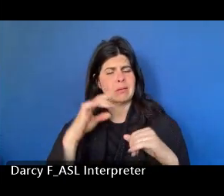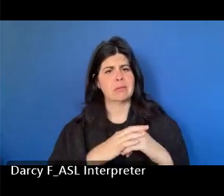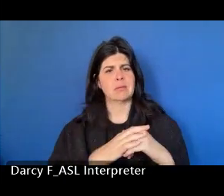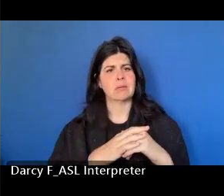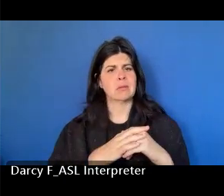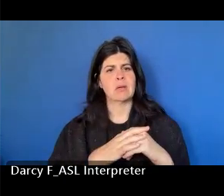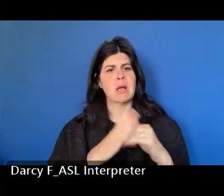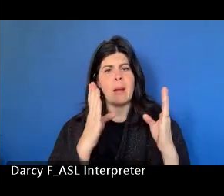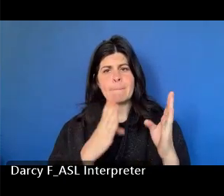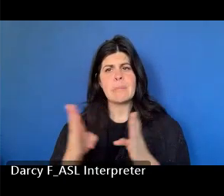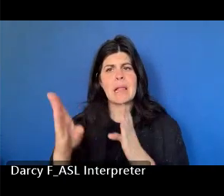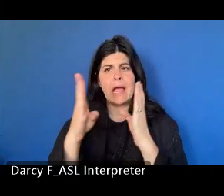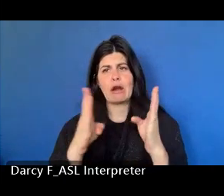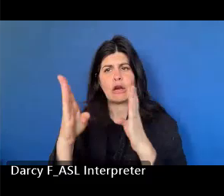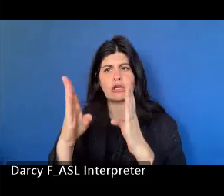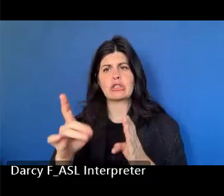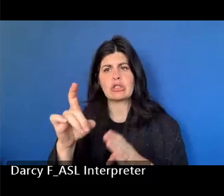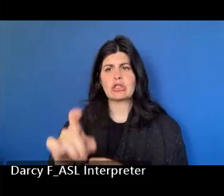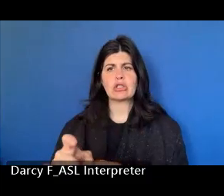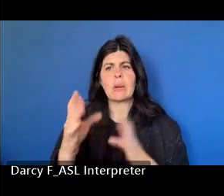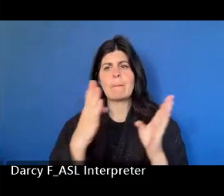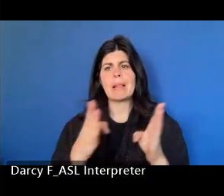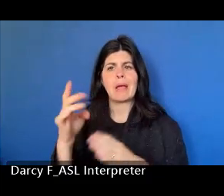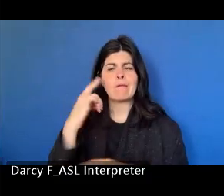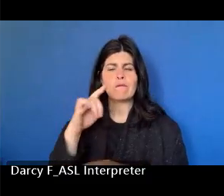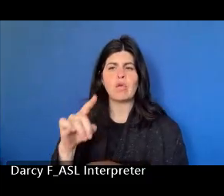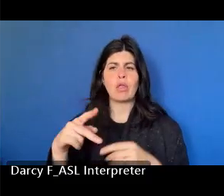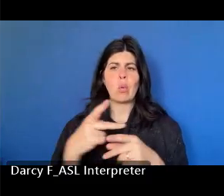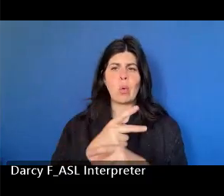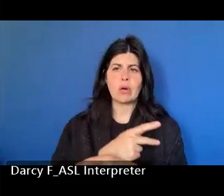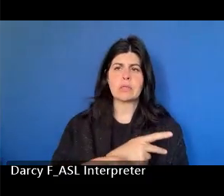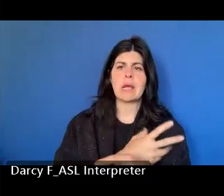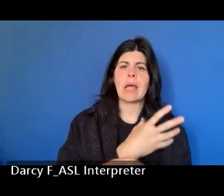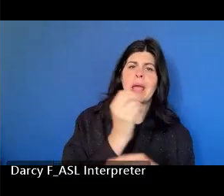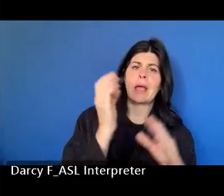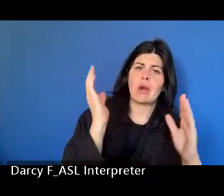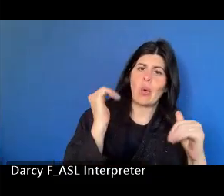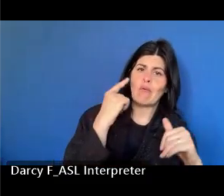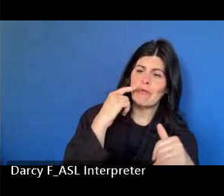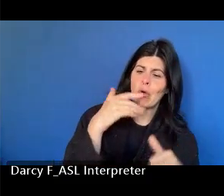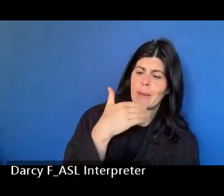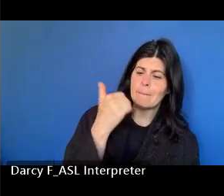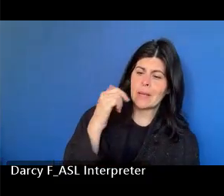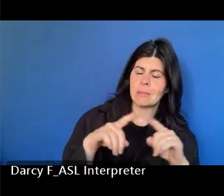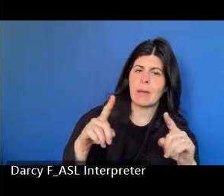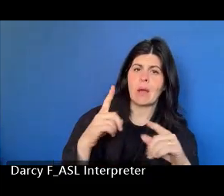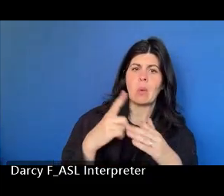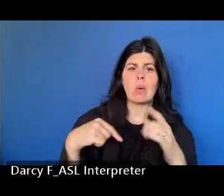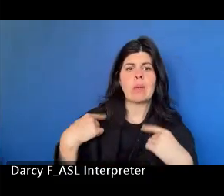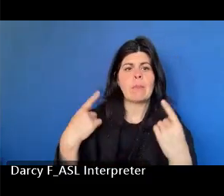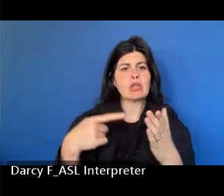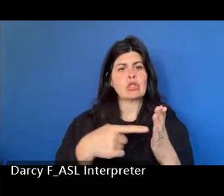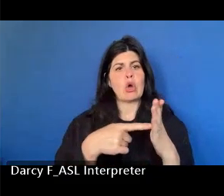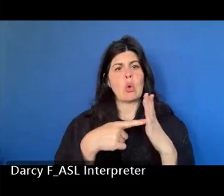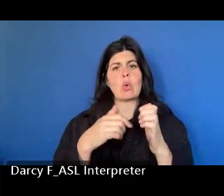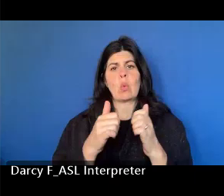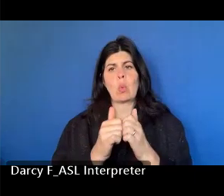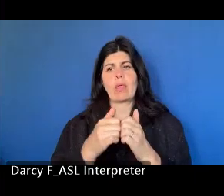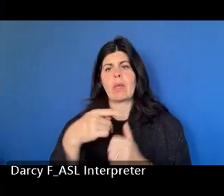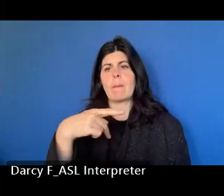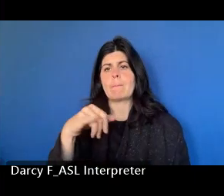planners should plan for the worst and hope for the best. But what we've been shown here with the pilot program is just